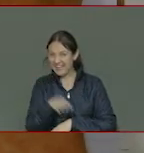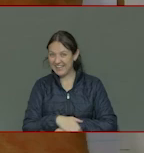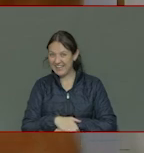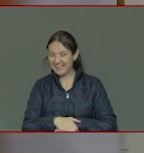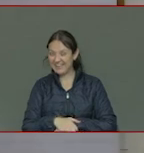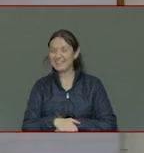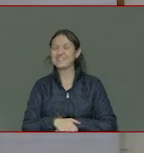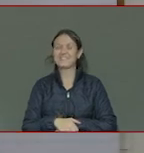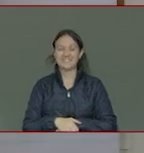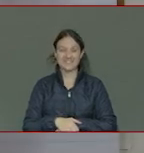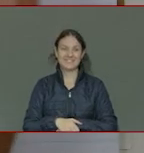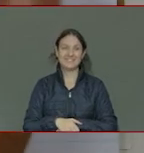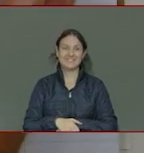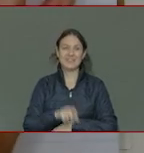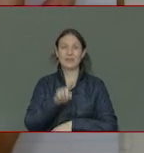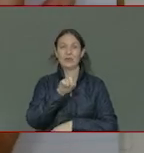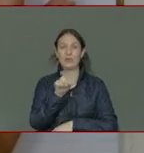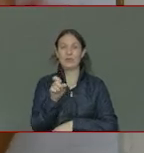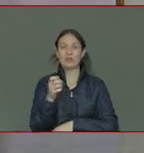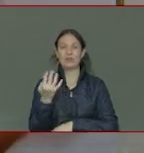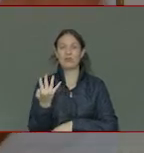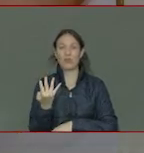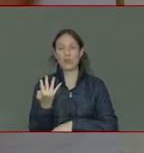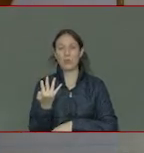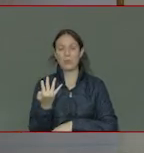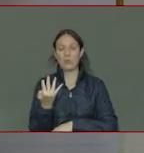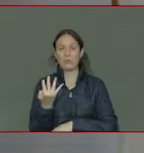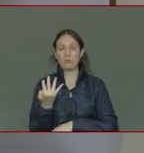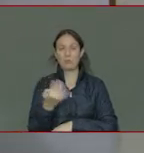Okay, so let's look at question number 4.